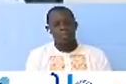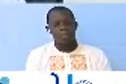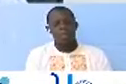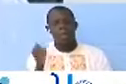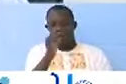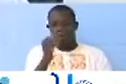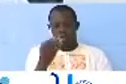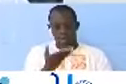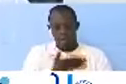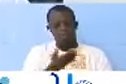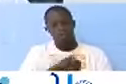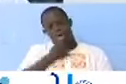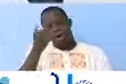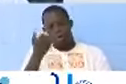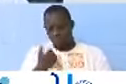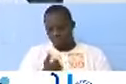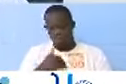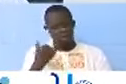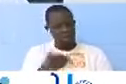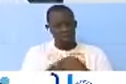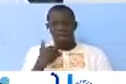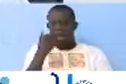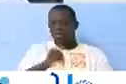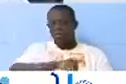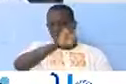were people I passed whom I did not ask.